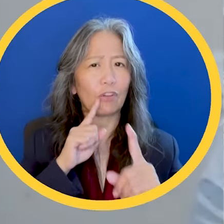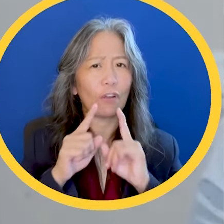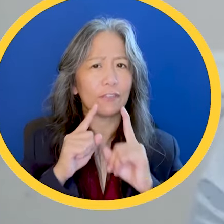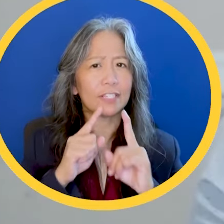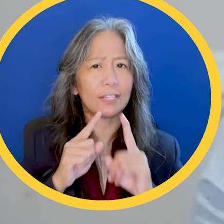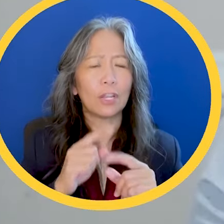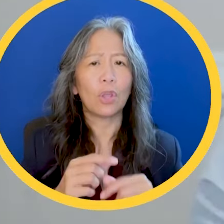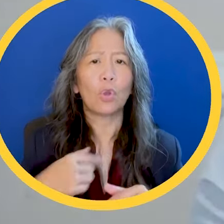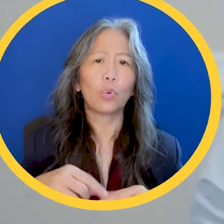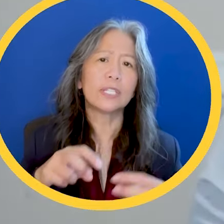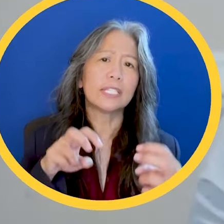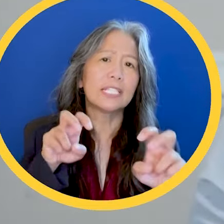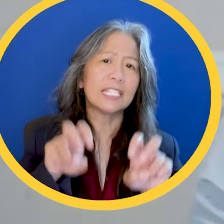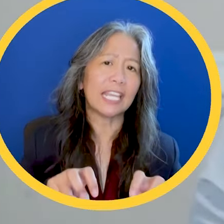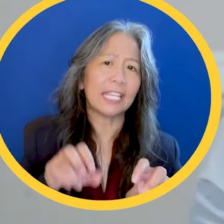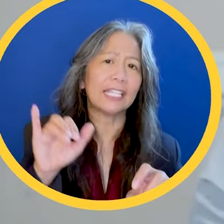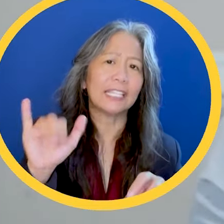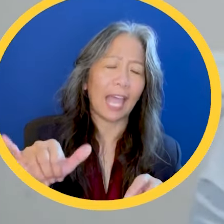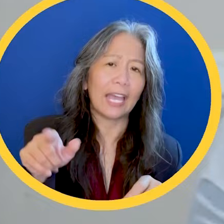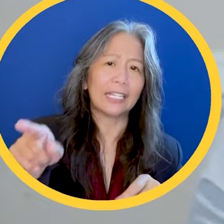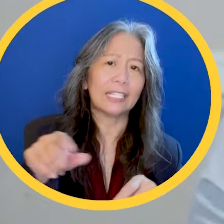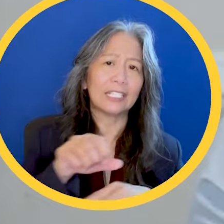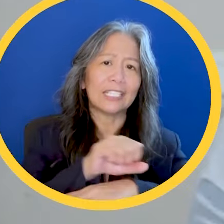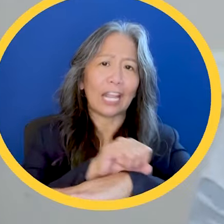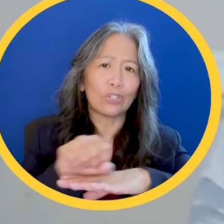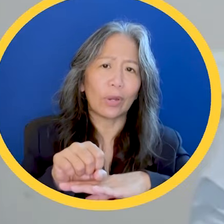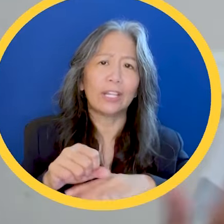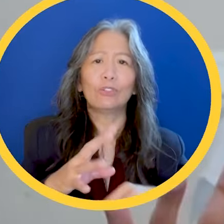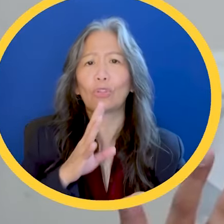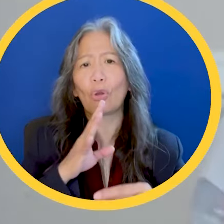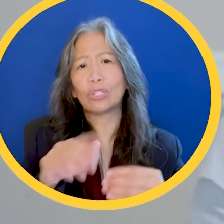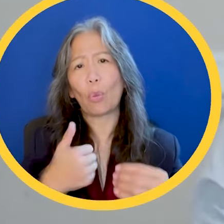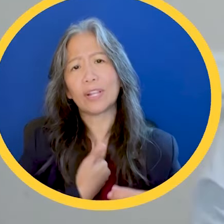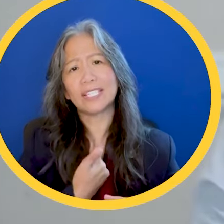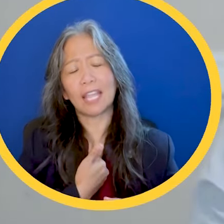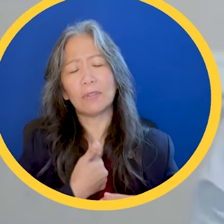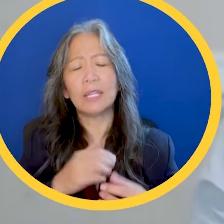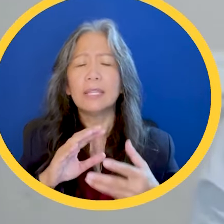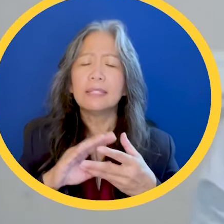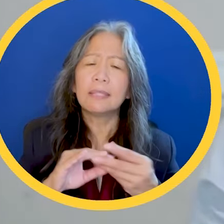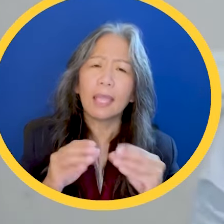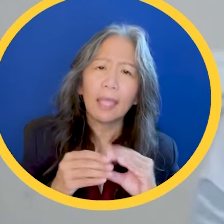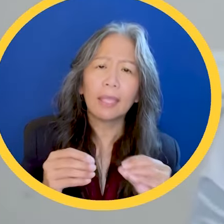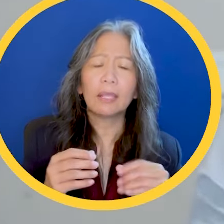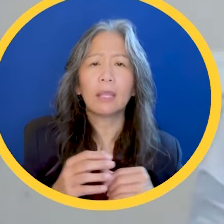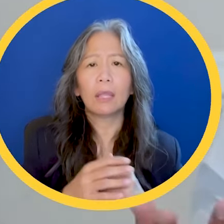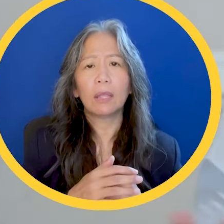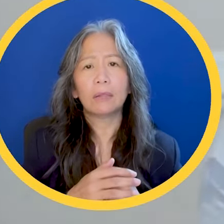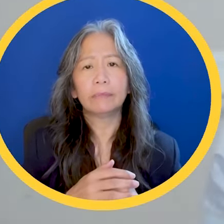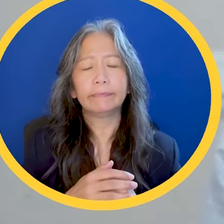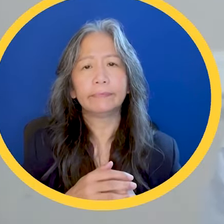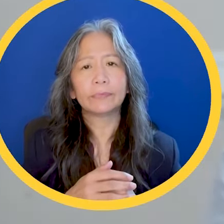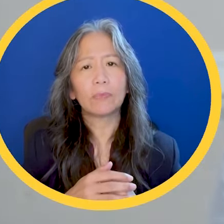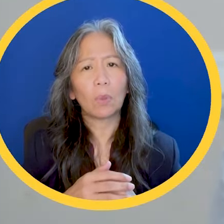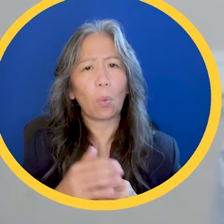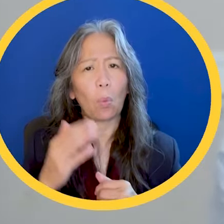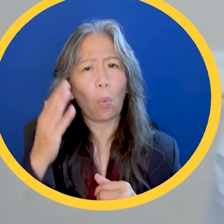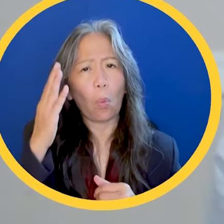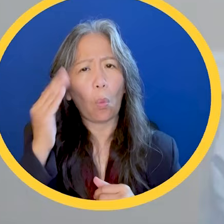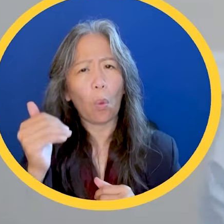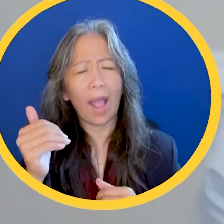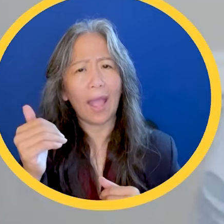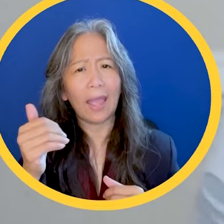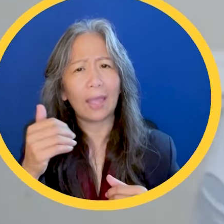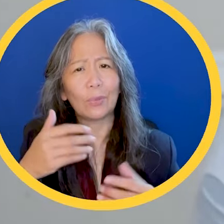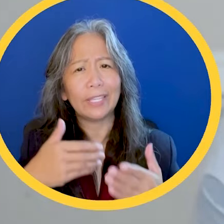a conversation. We were sitting there in the sanctuary, and we were we were just talking to ourselves, and we were saying, you know, why